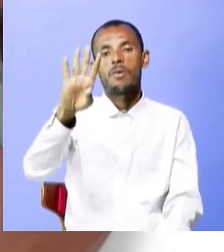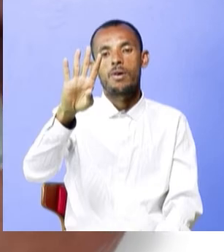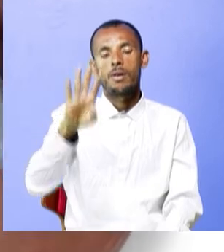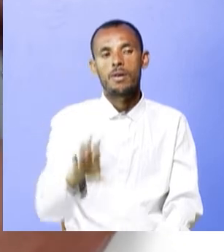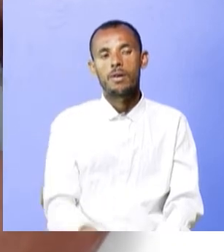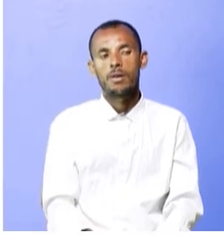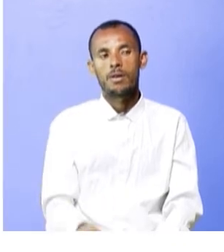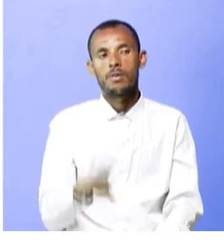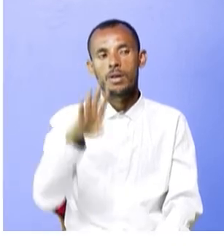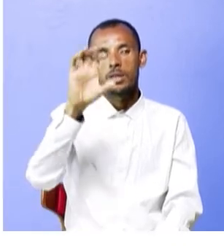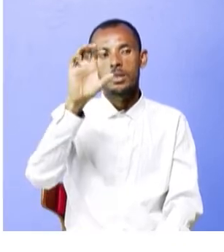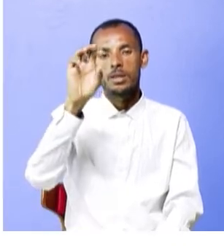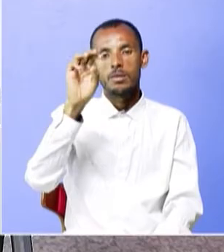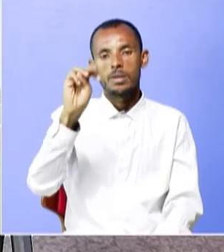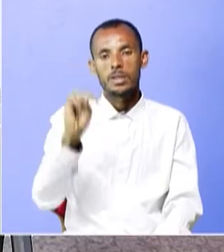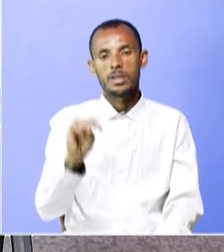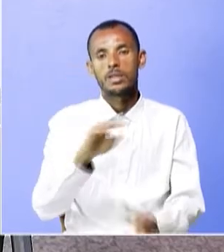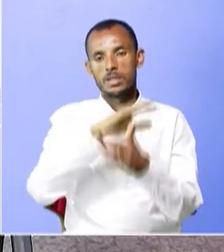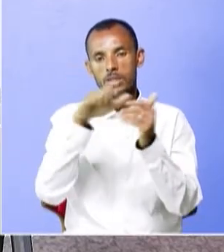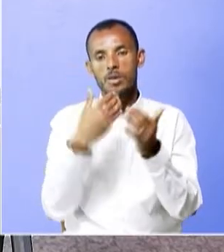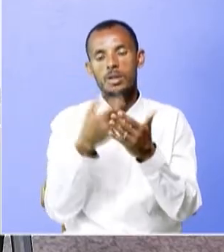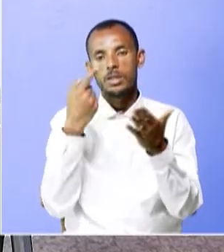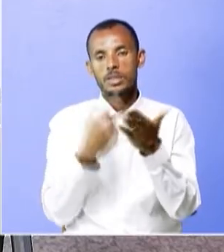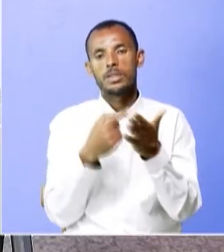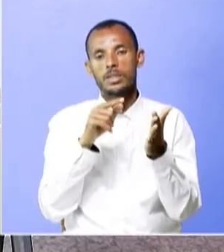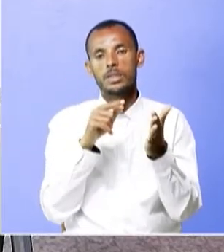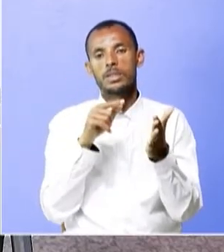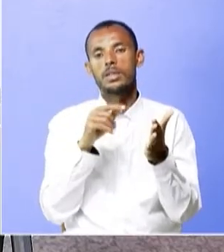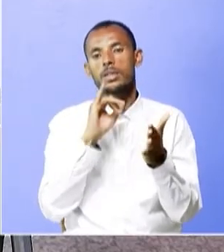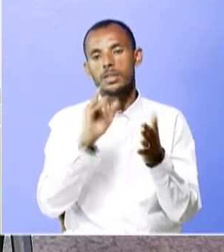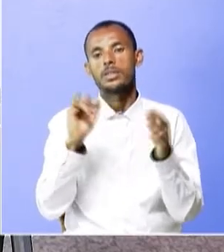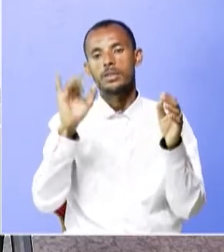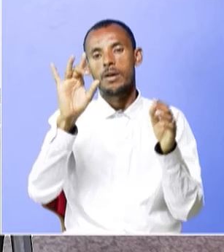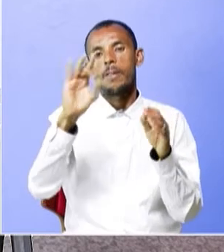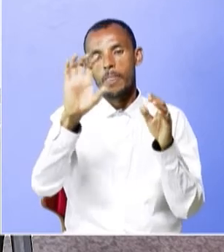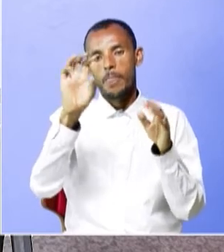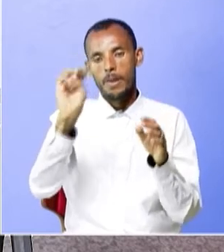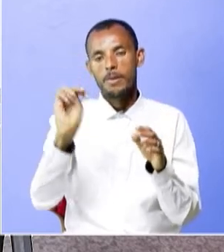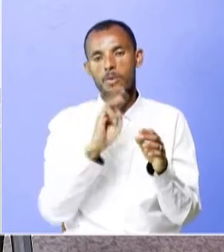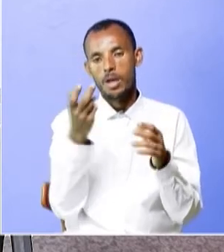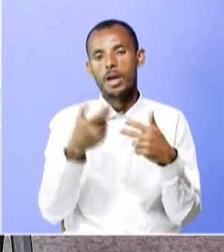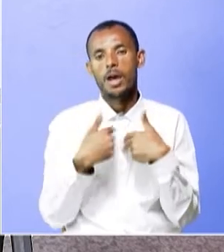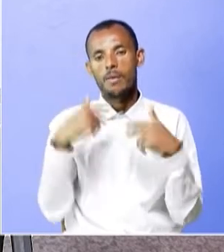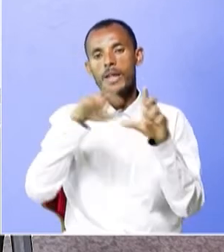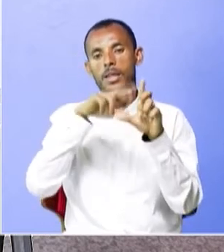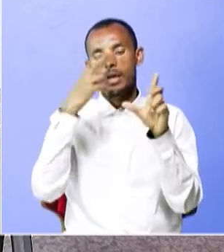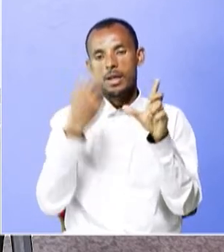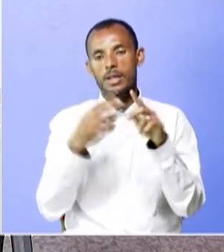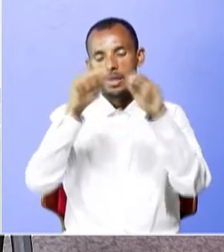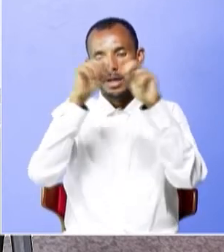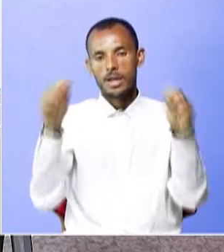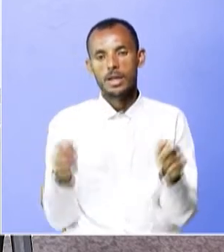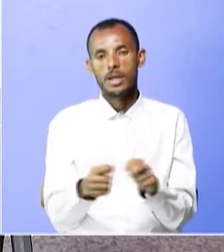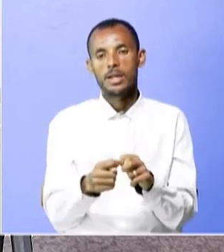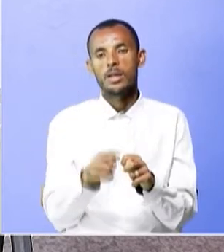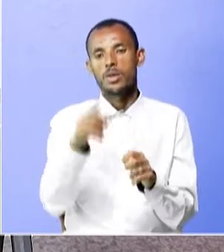okay, 4 centimeter, because the whole this segment is 8. Now we have a right angle triangle. You